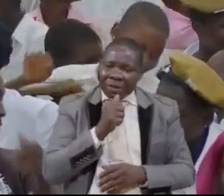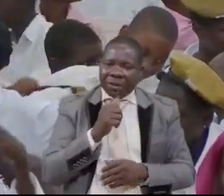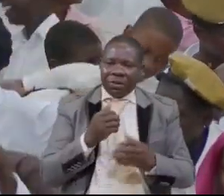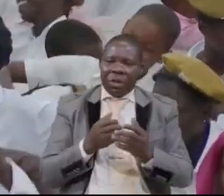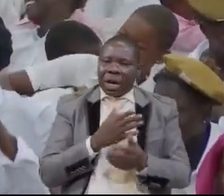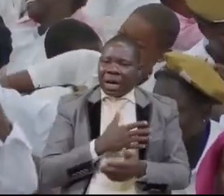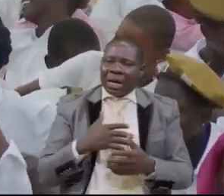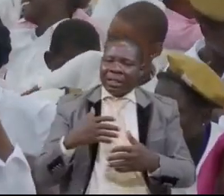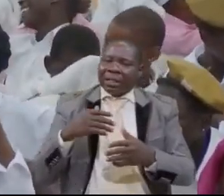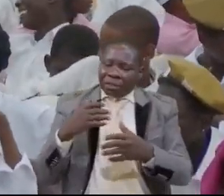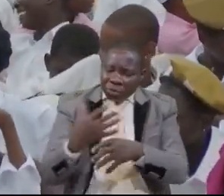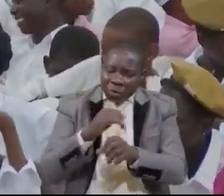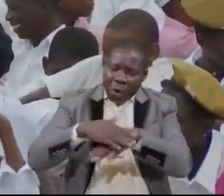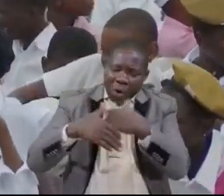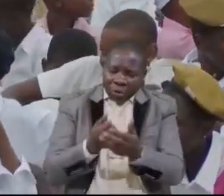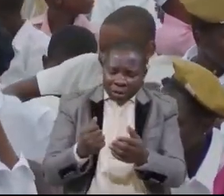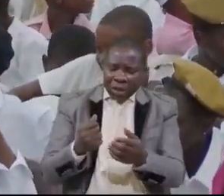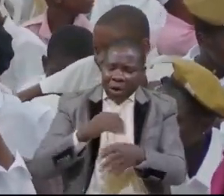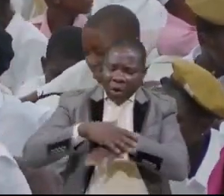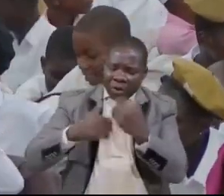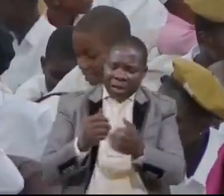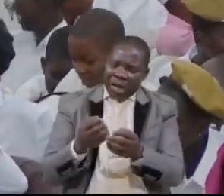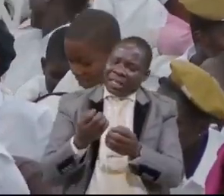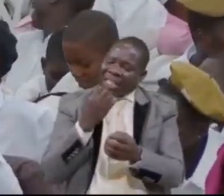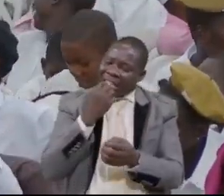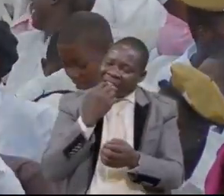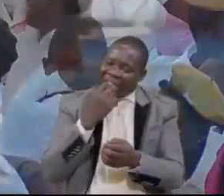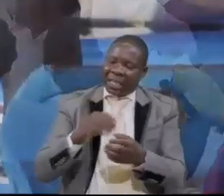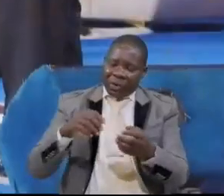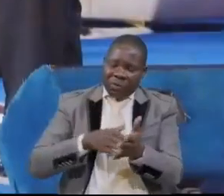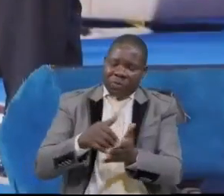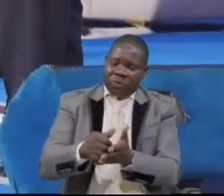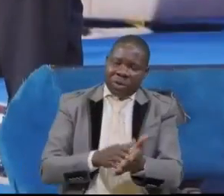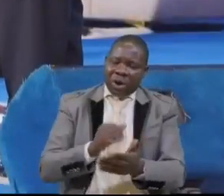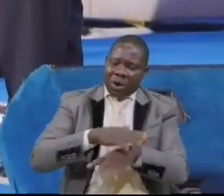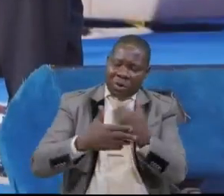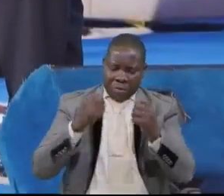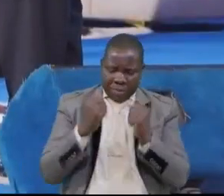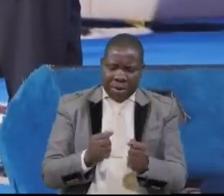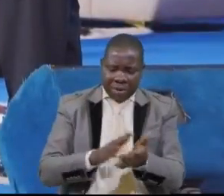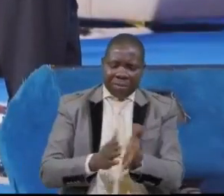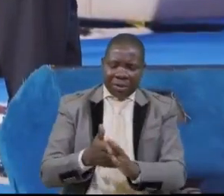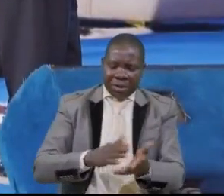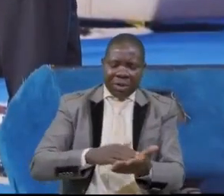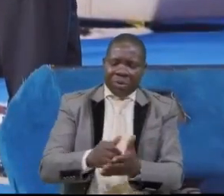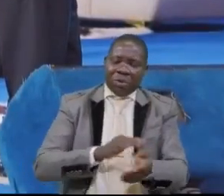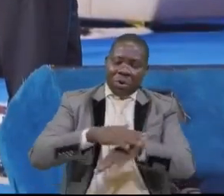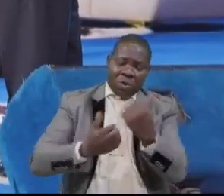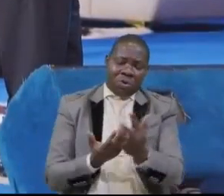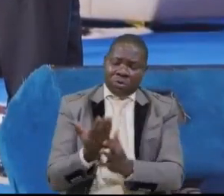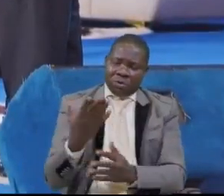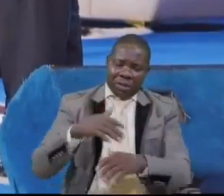cloths and weakened their teeth and weakened them and then also throughout the night it became like a cool